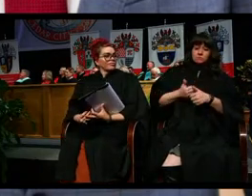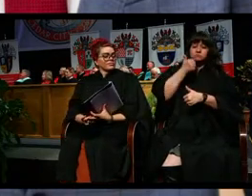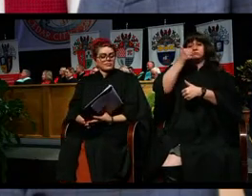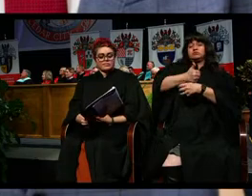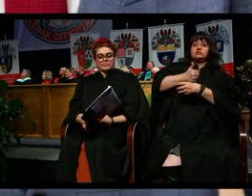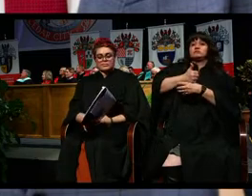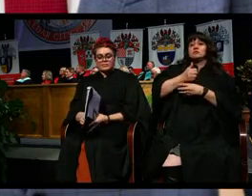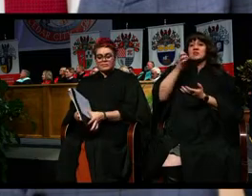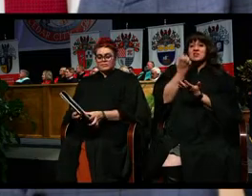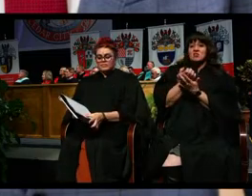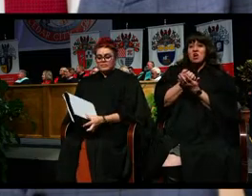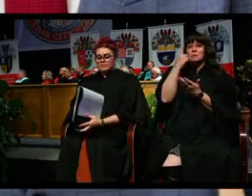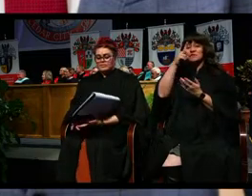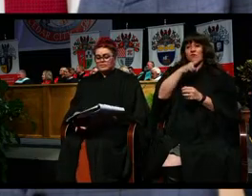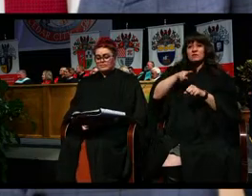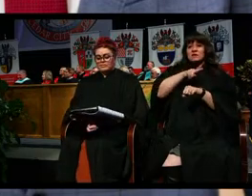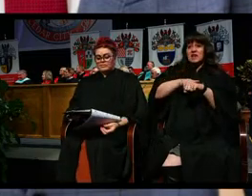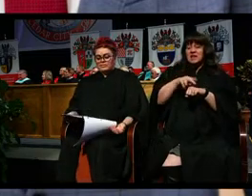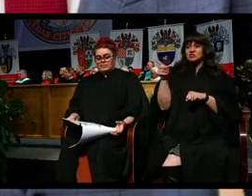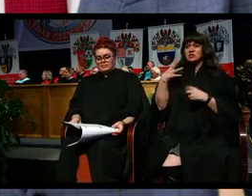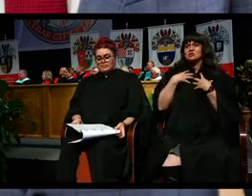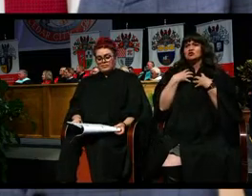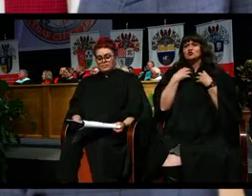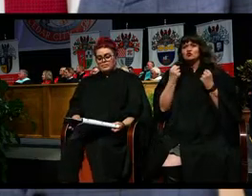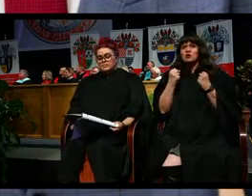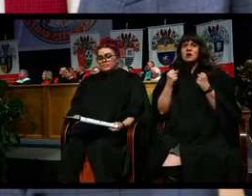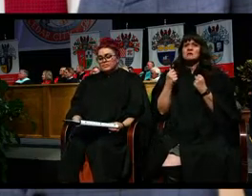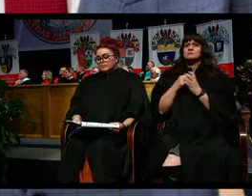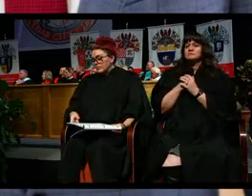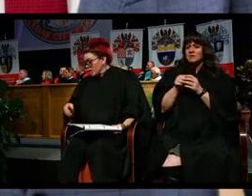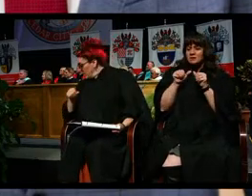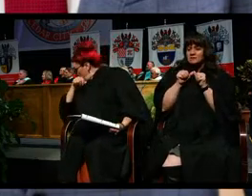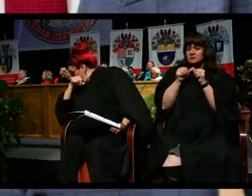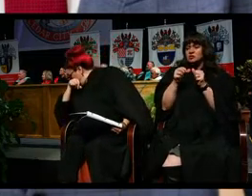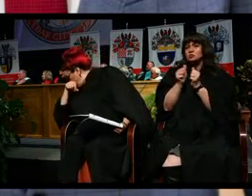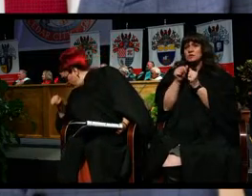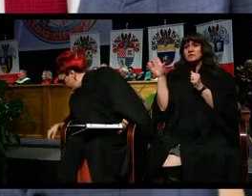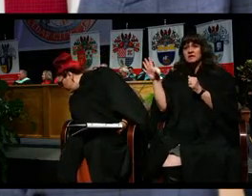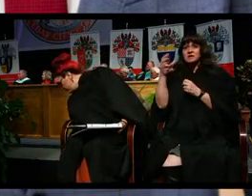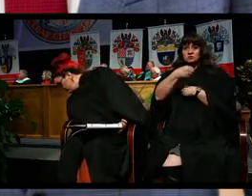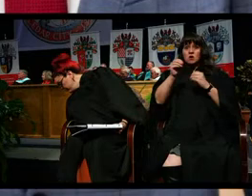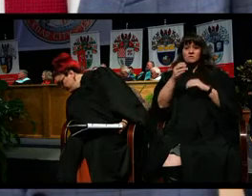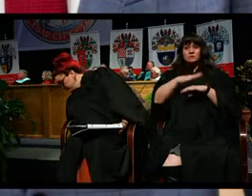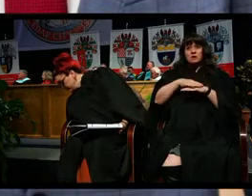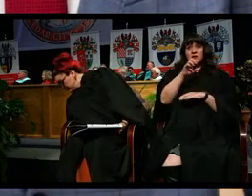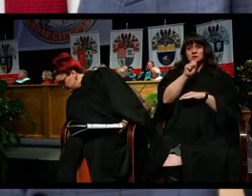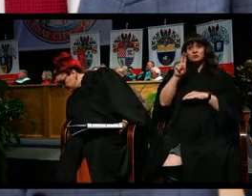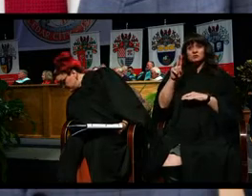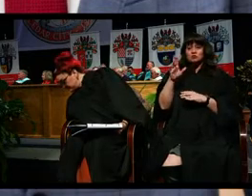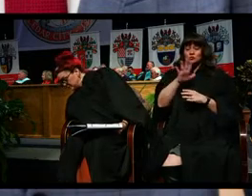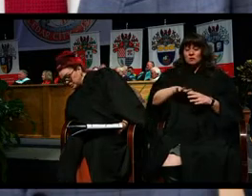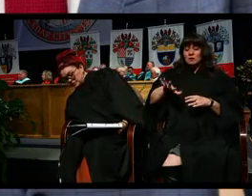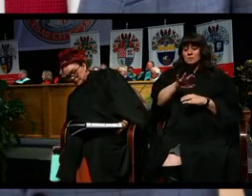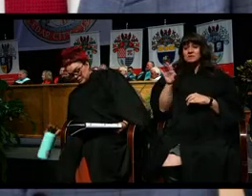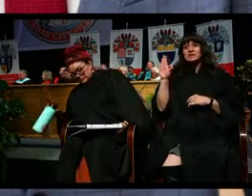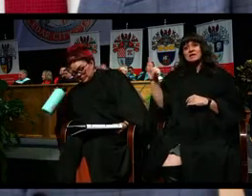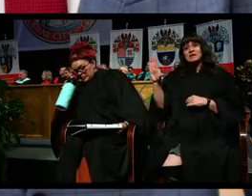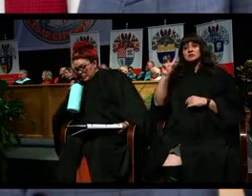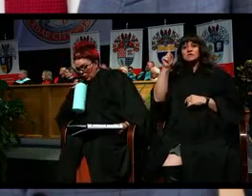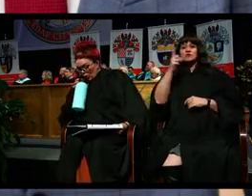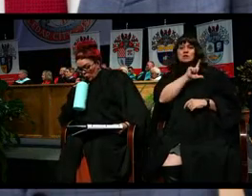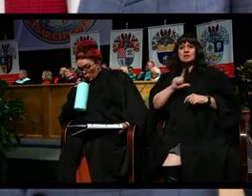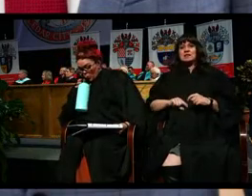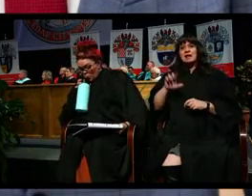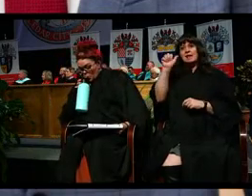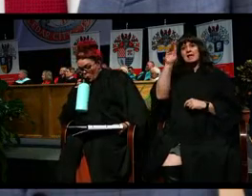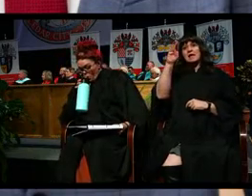for rural issues and concerns and maintains his Southern Utah office on SUU's campus. He and his First Lady, Abby Cox,